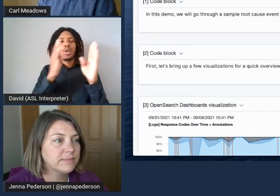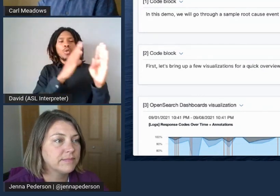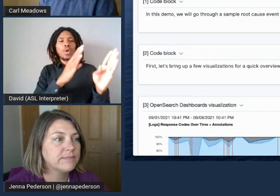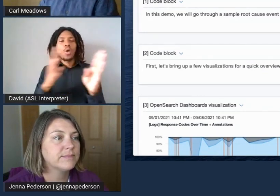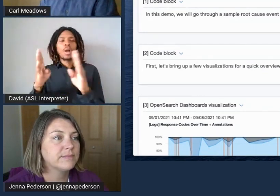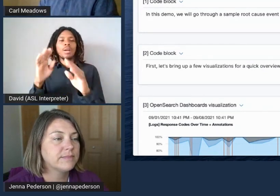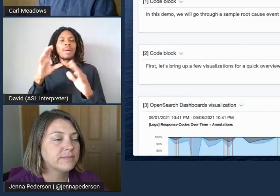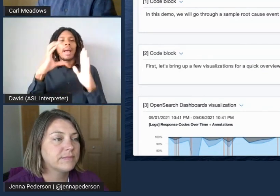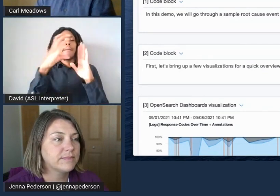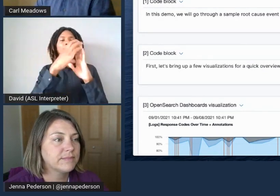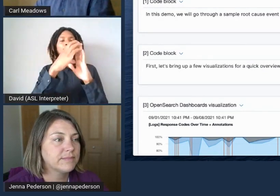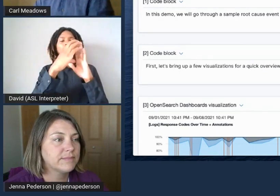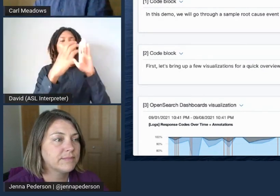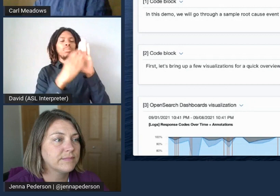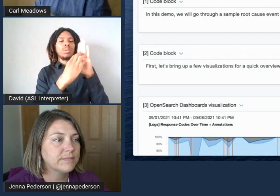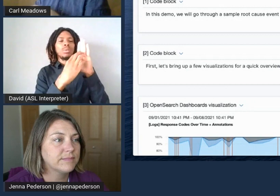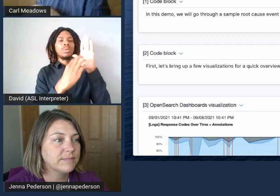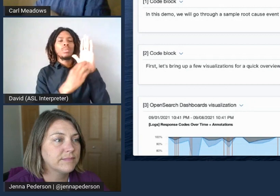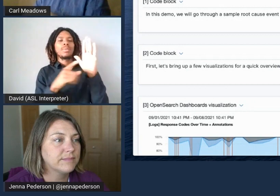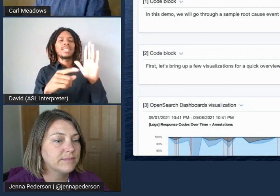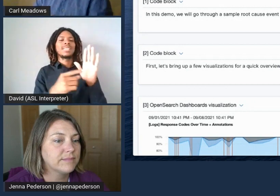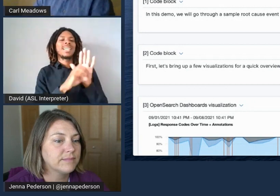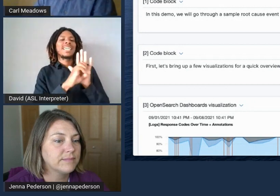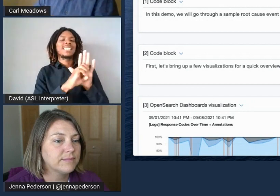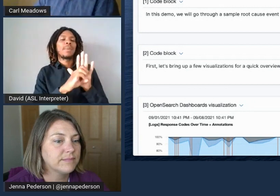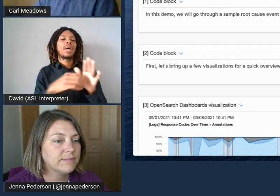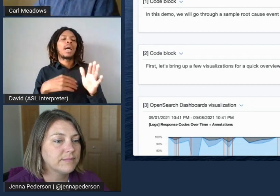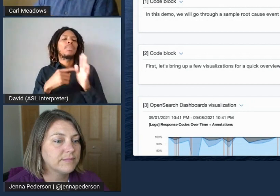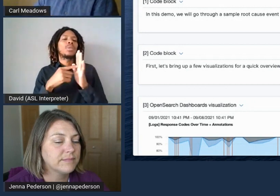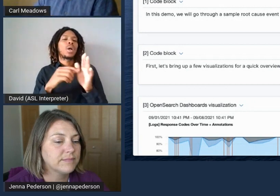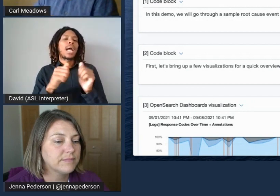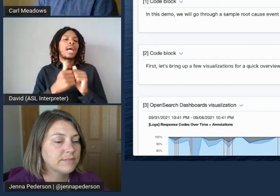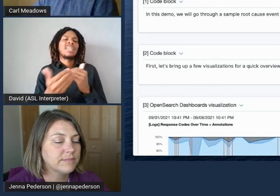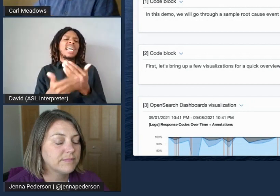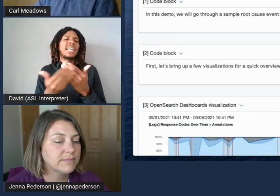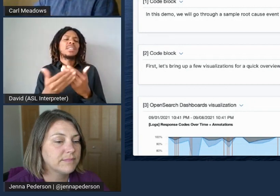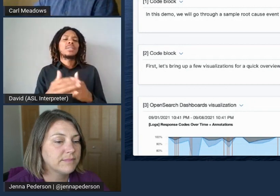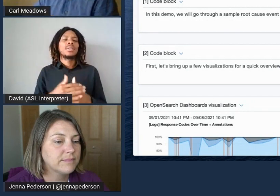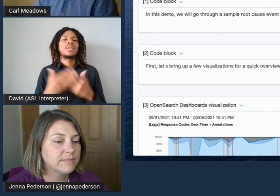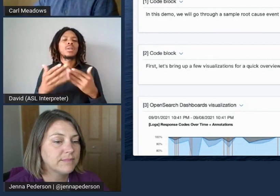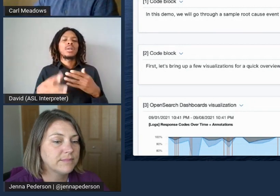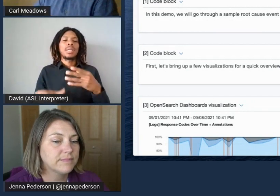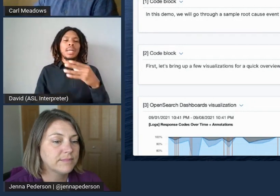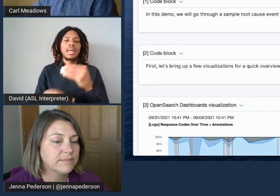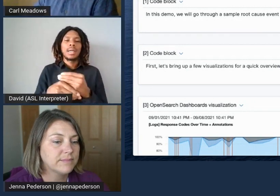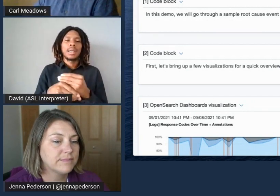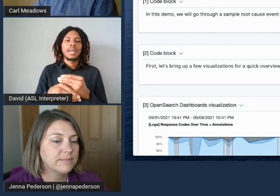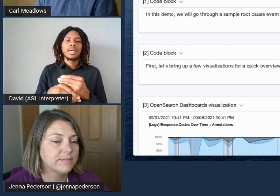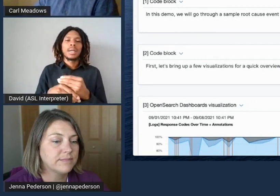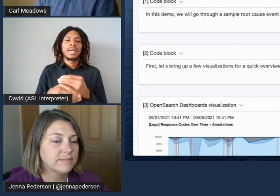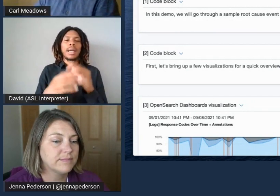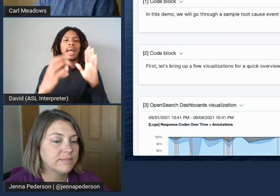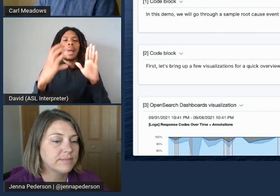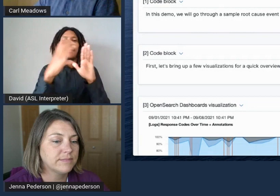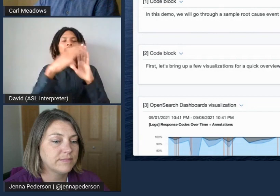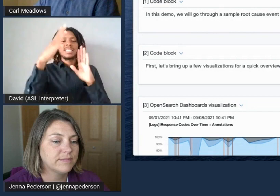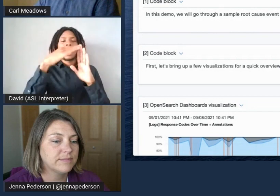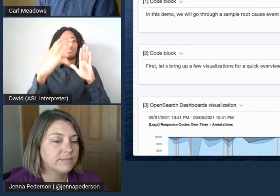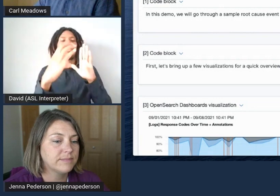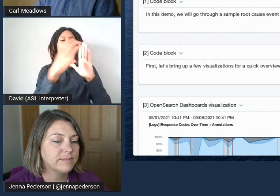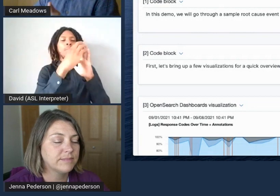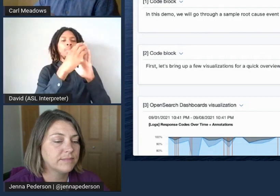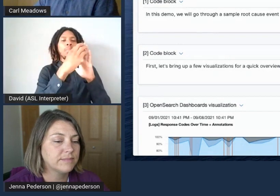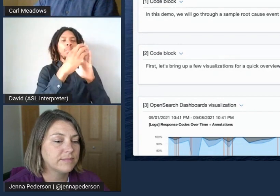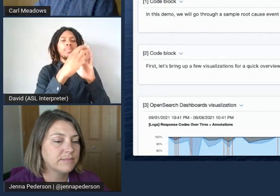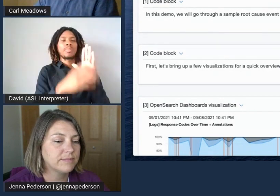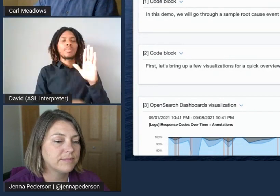paragraphs. So this is a sample one, but I'll just show you how easy it is. Let's go ahead and add a paragraph at the top,